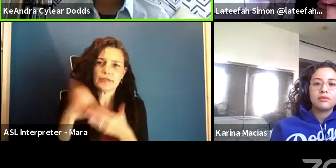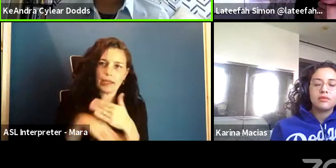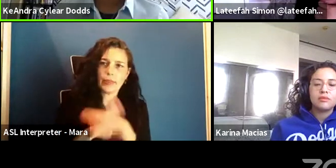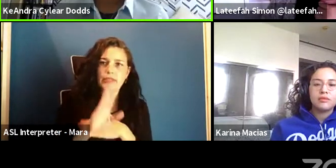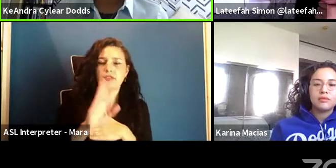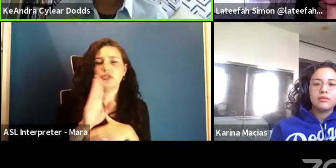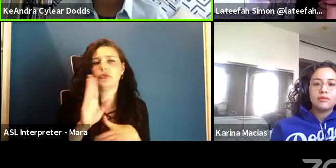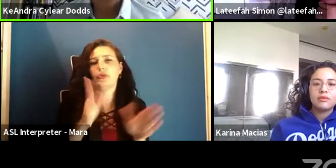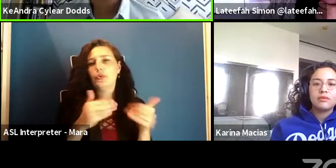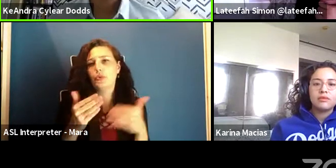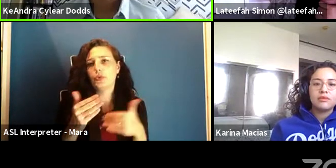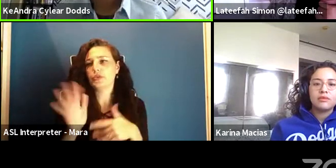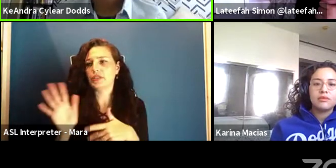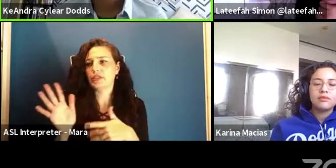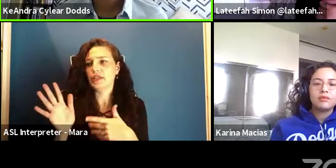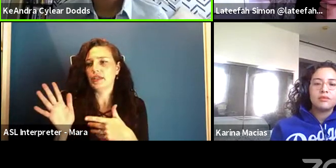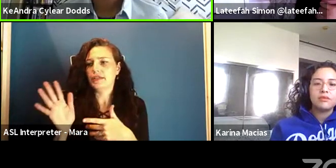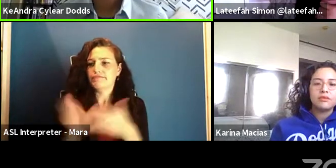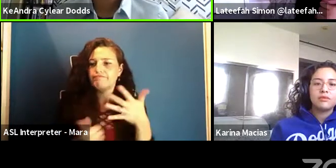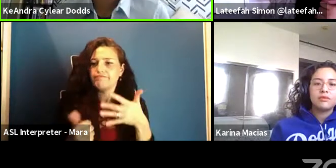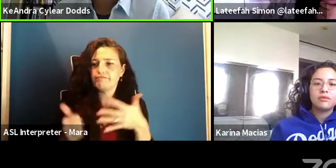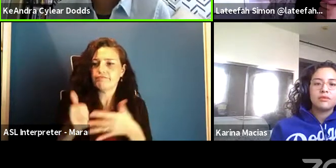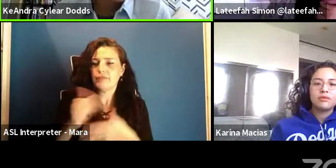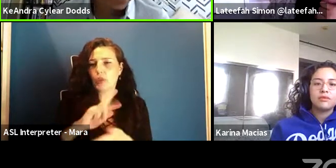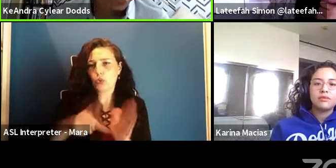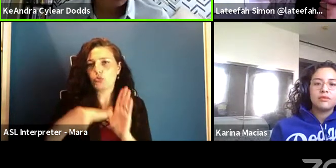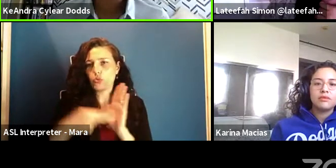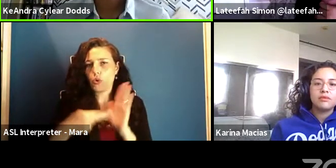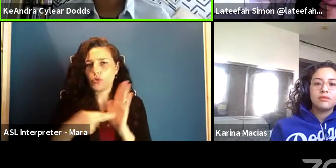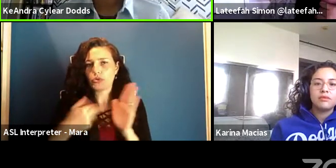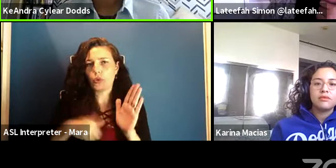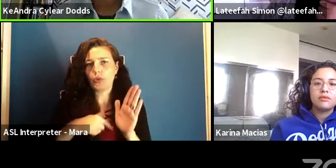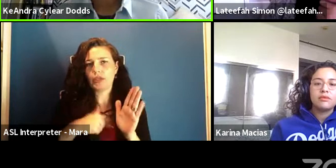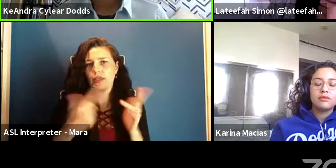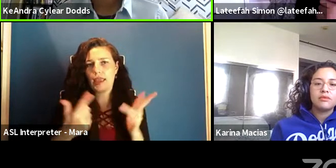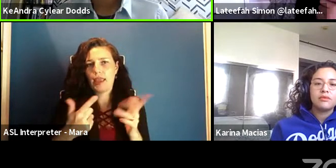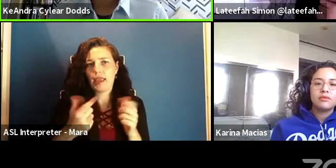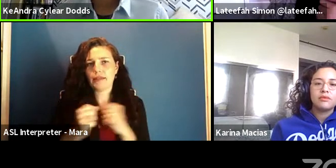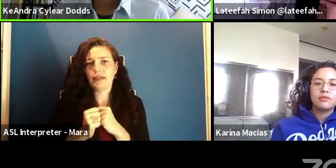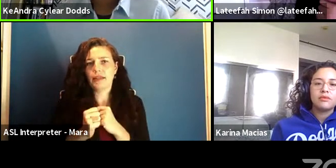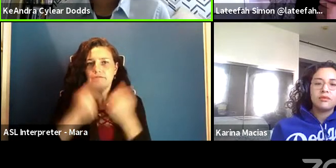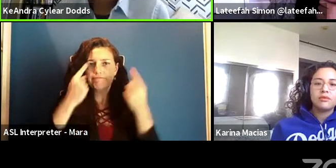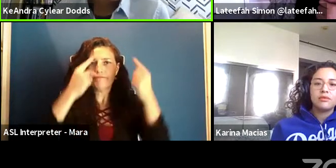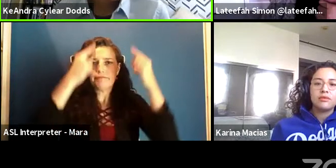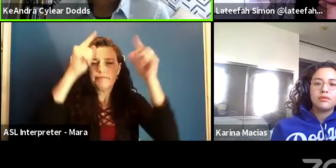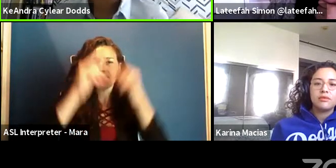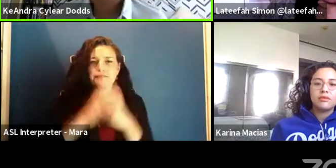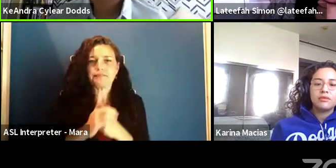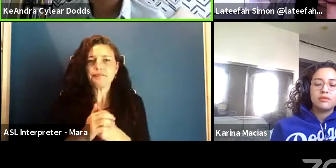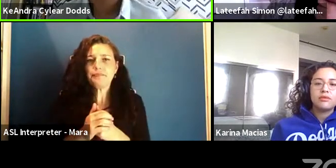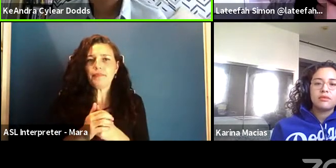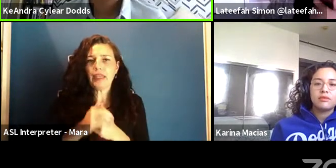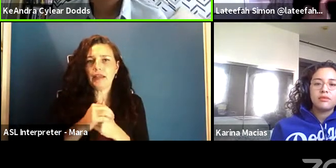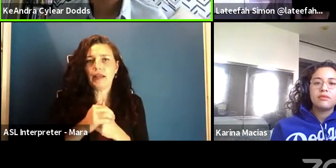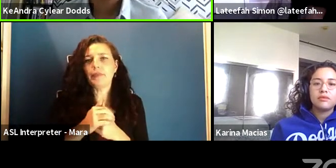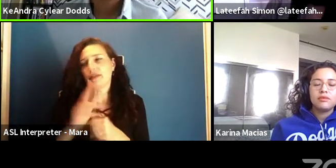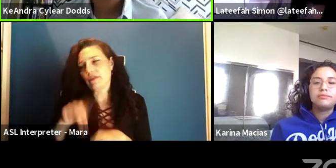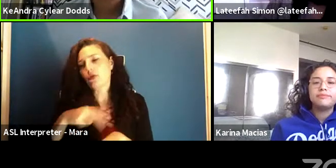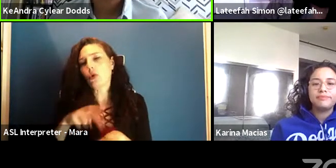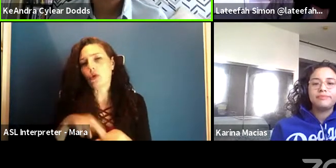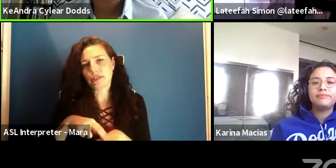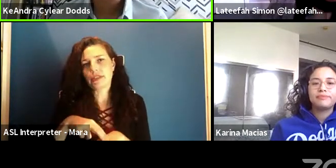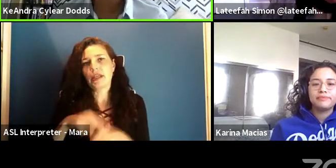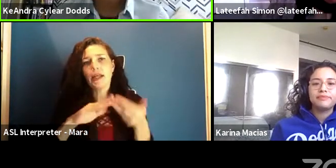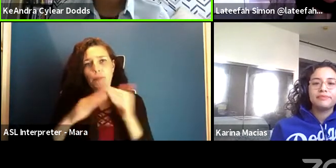can start to get there beyond the necessary community engagement and other solutions, some of which